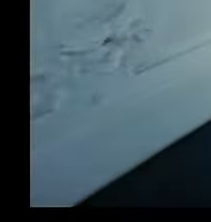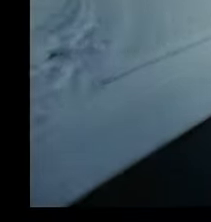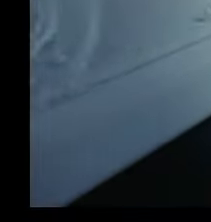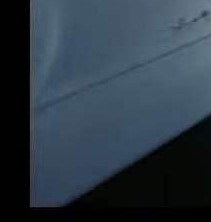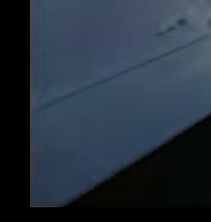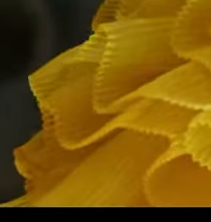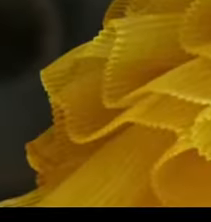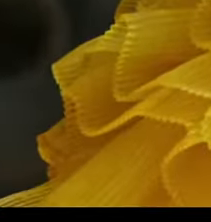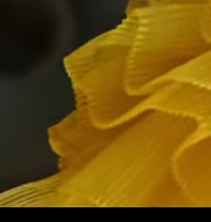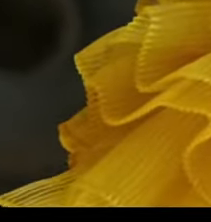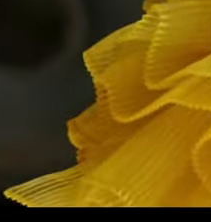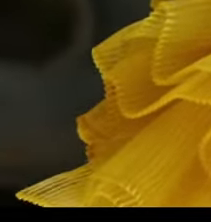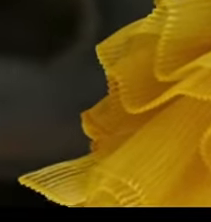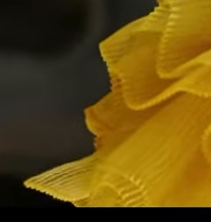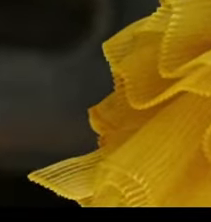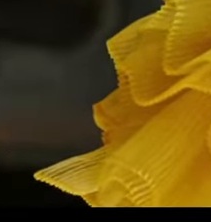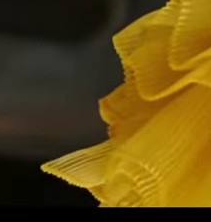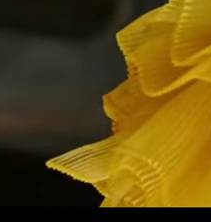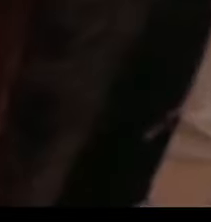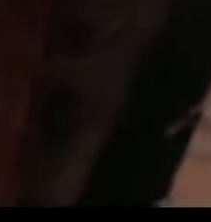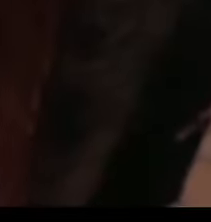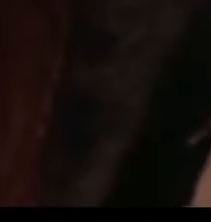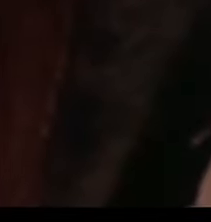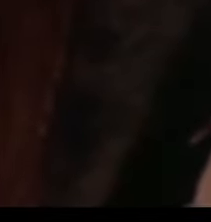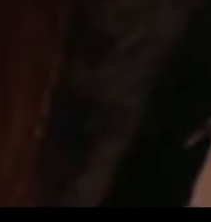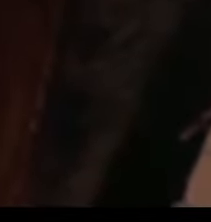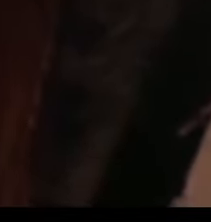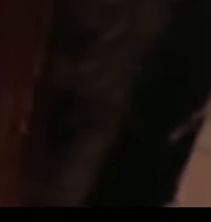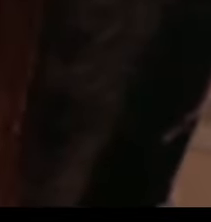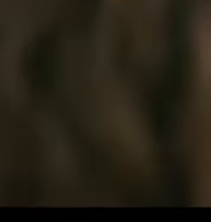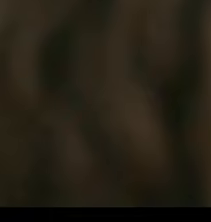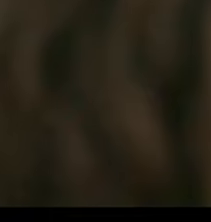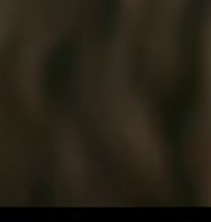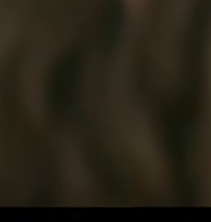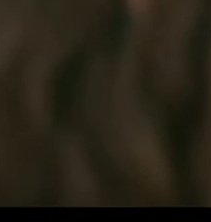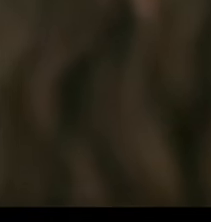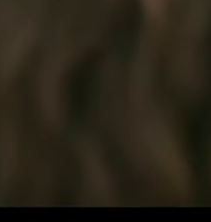freedom. Have a lot for me.